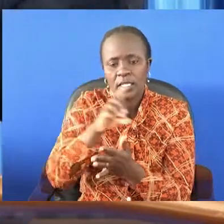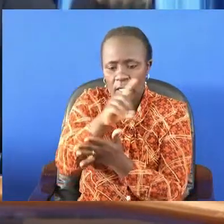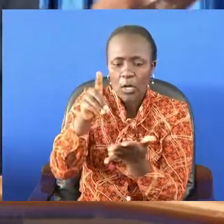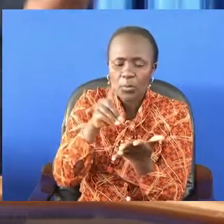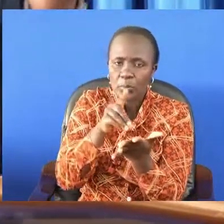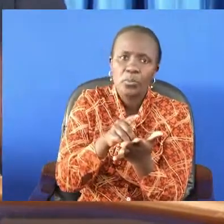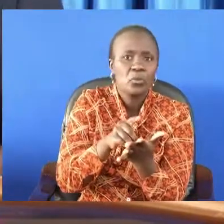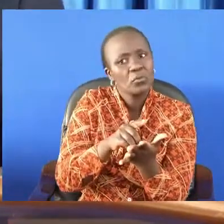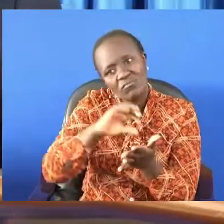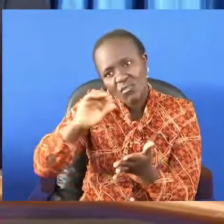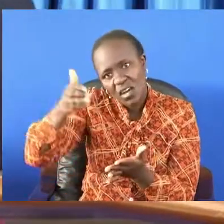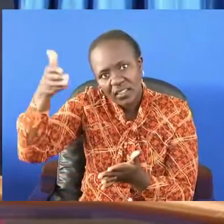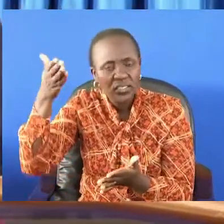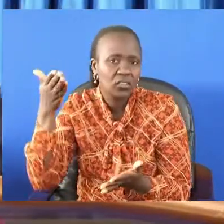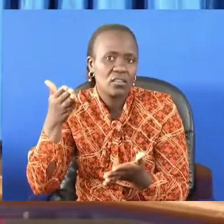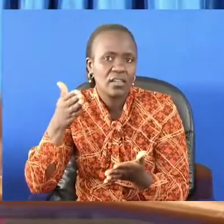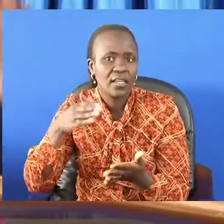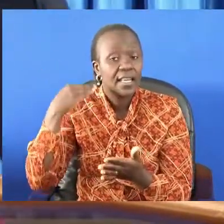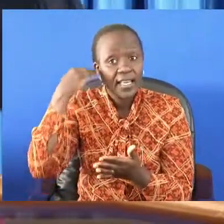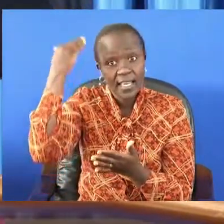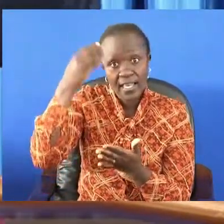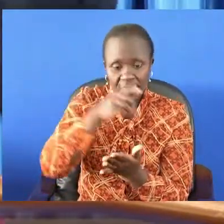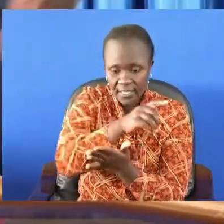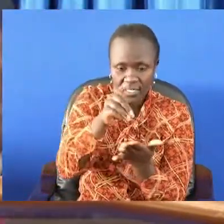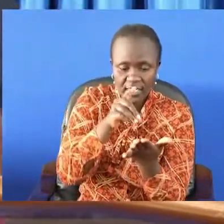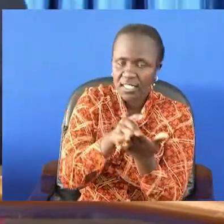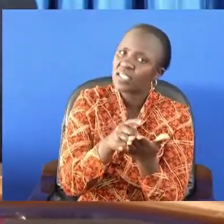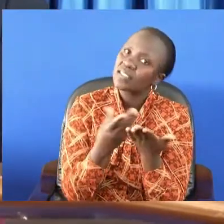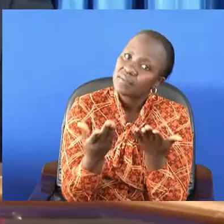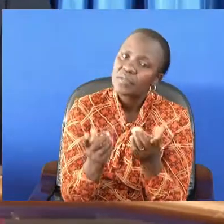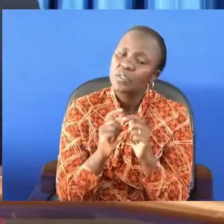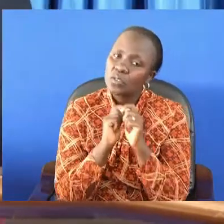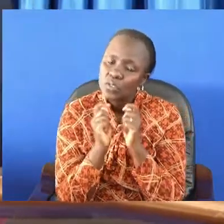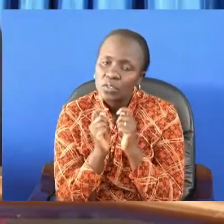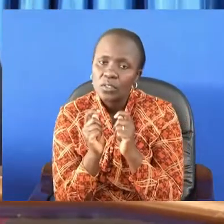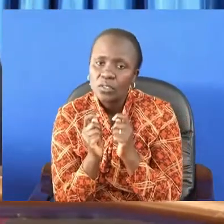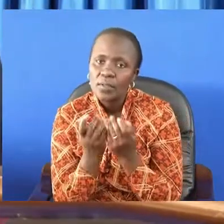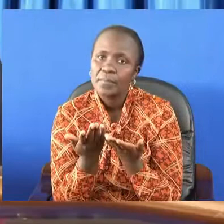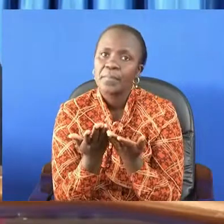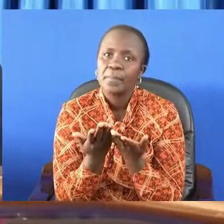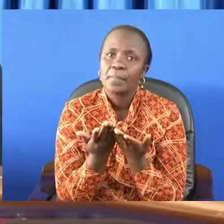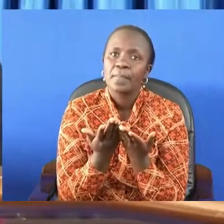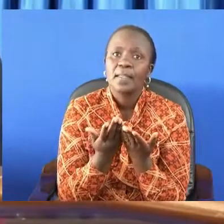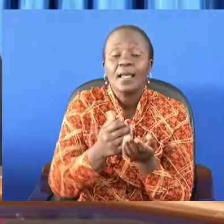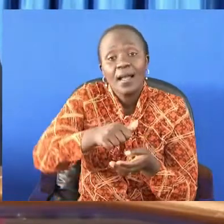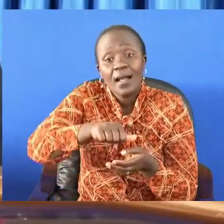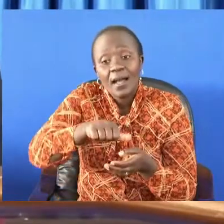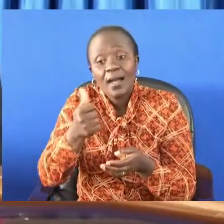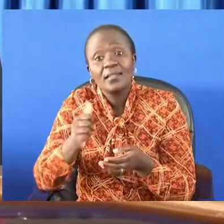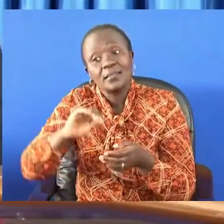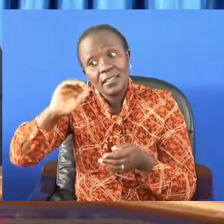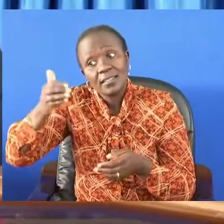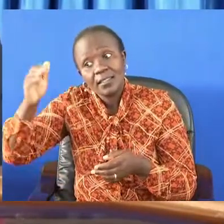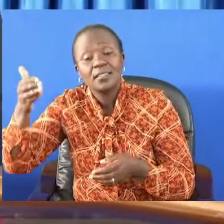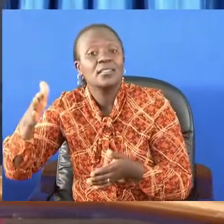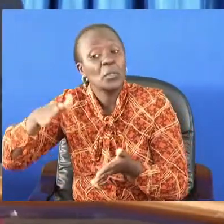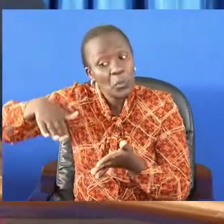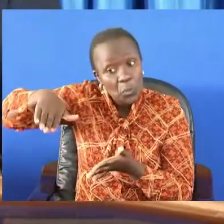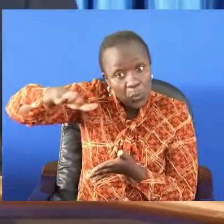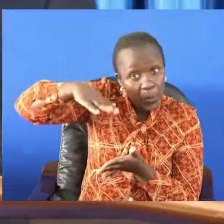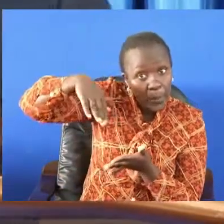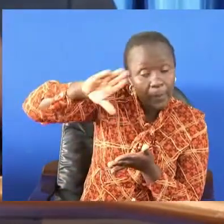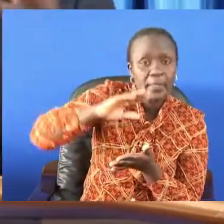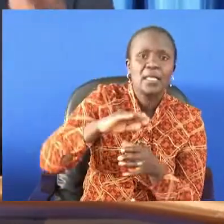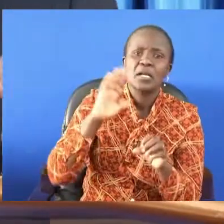like a state. Macedonia was like a district, so to speak, which had other cities within it.